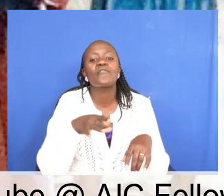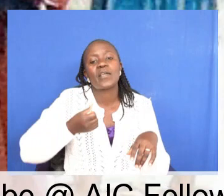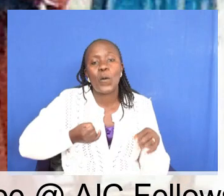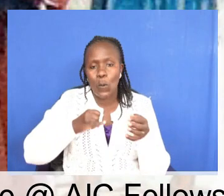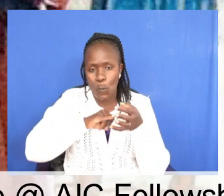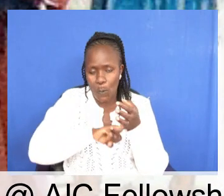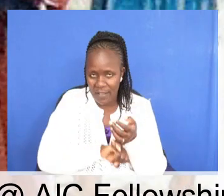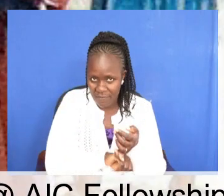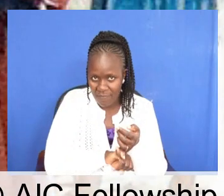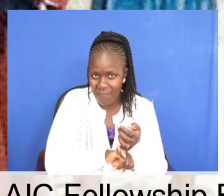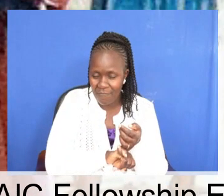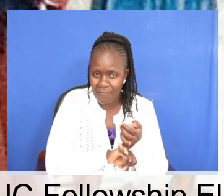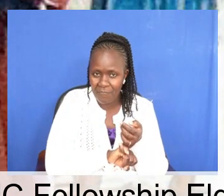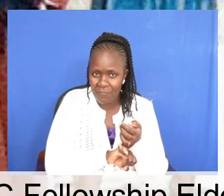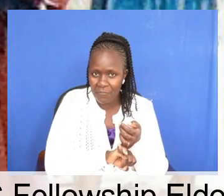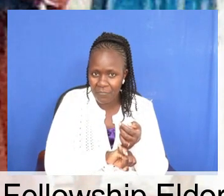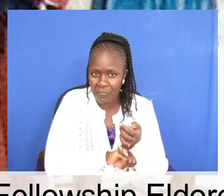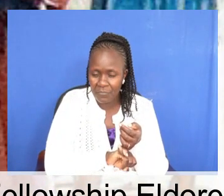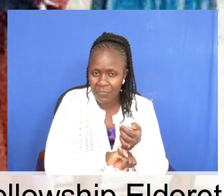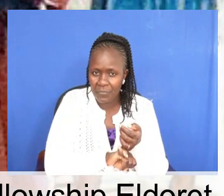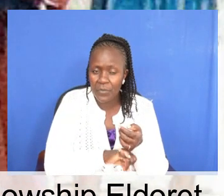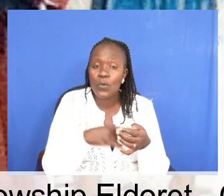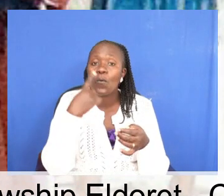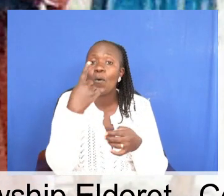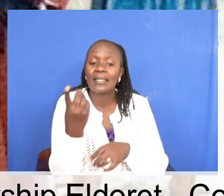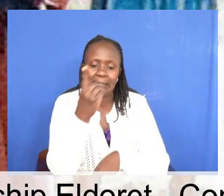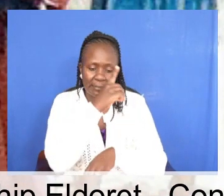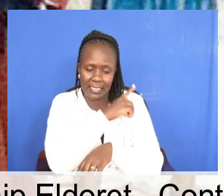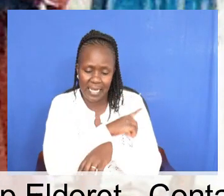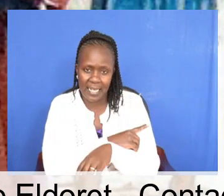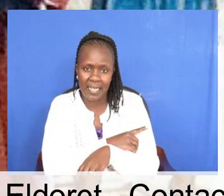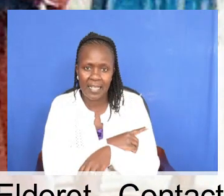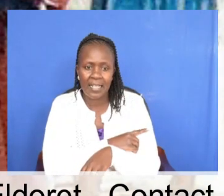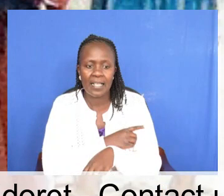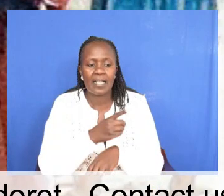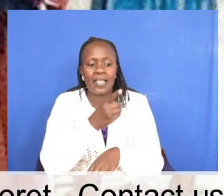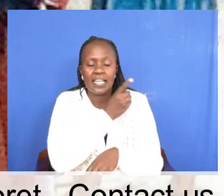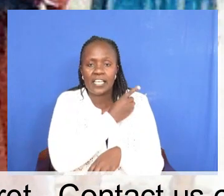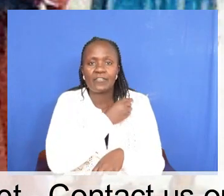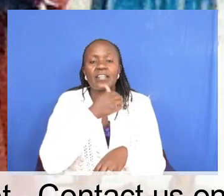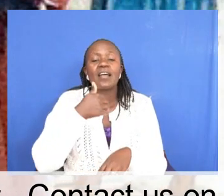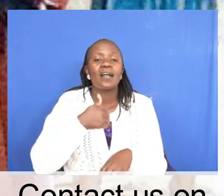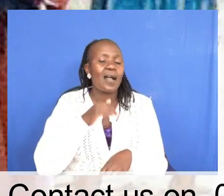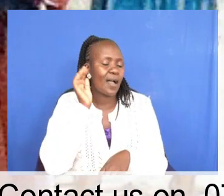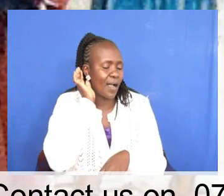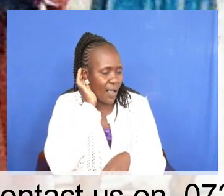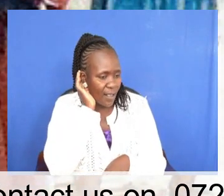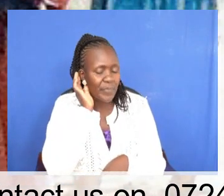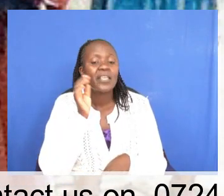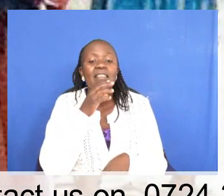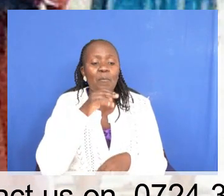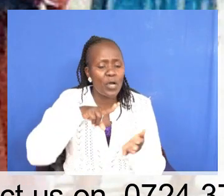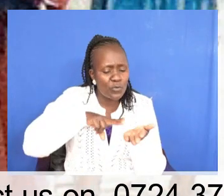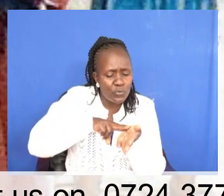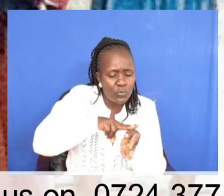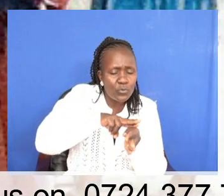wife, Abigail. We are told that one day, David heard that Nabal was